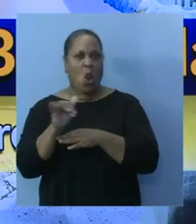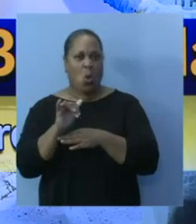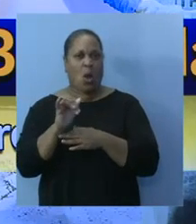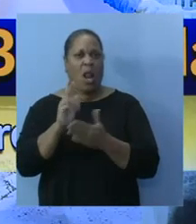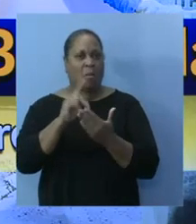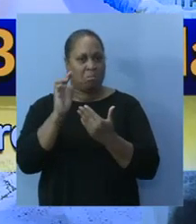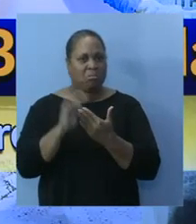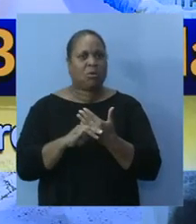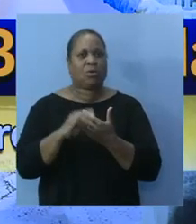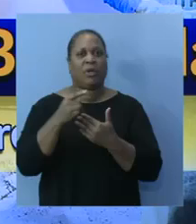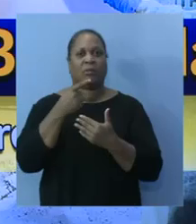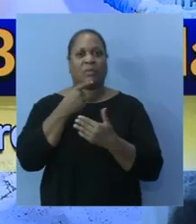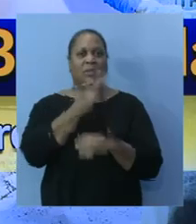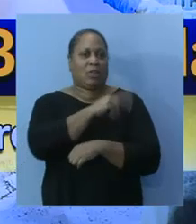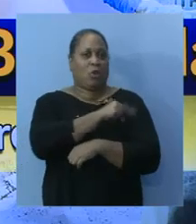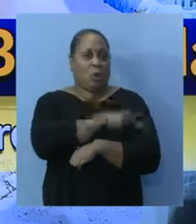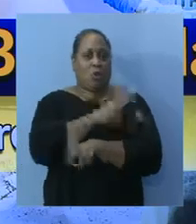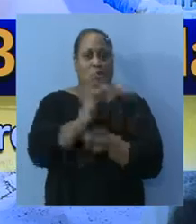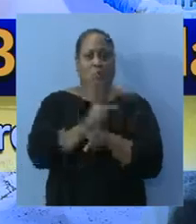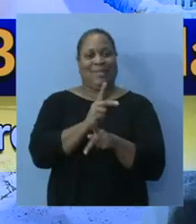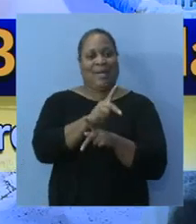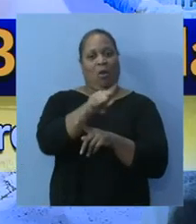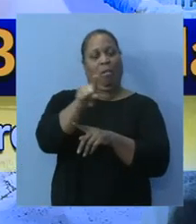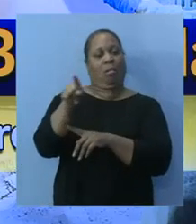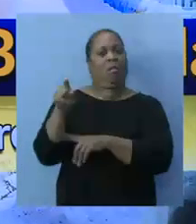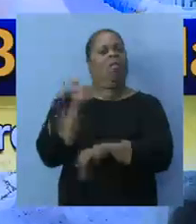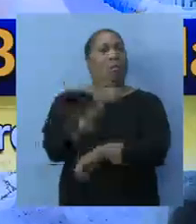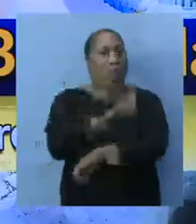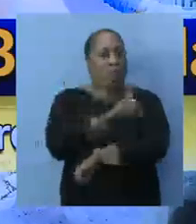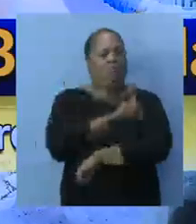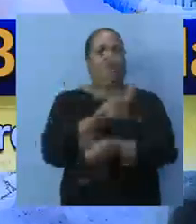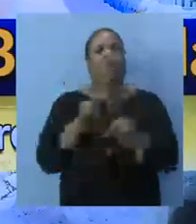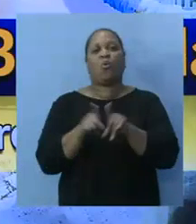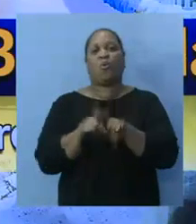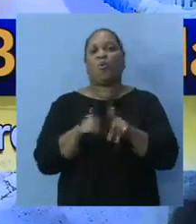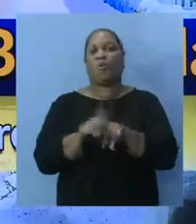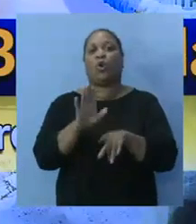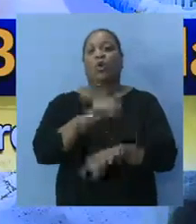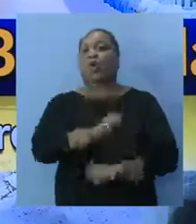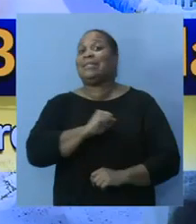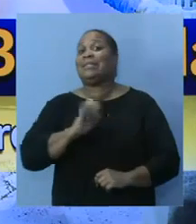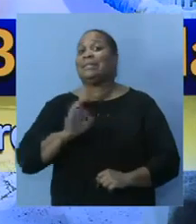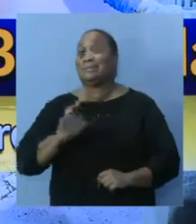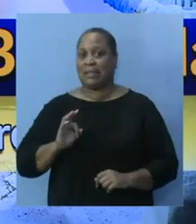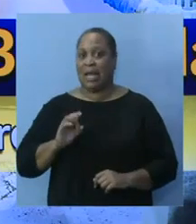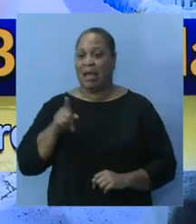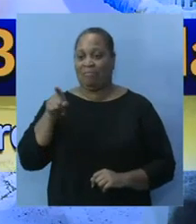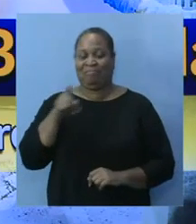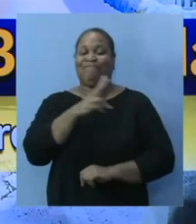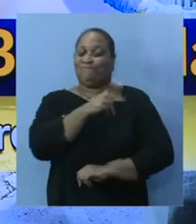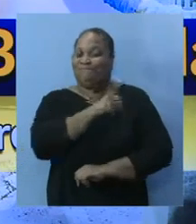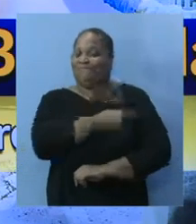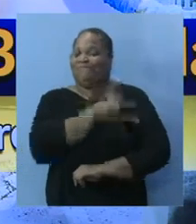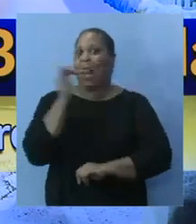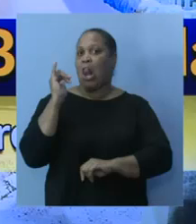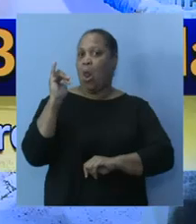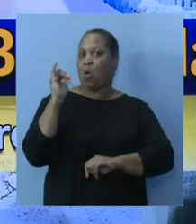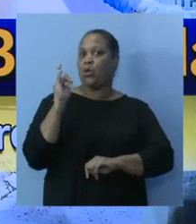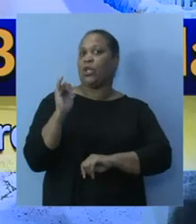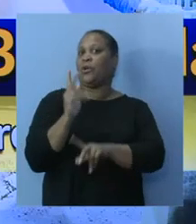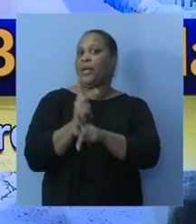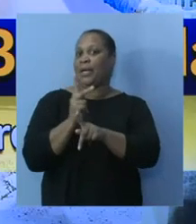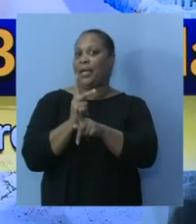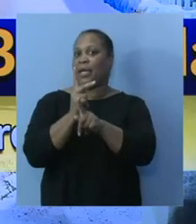on delivering and making sure they take care of those things, and also their staff at the hospital and also the long-term care